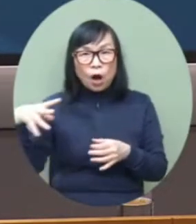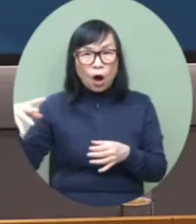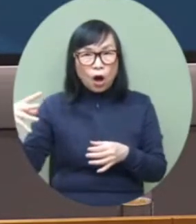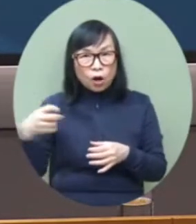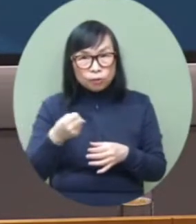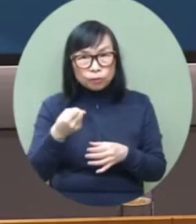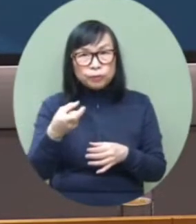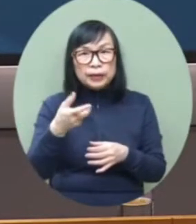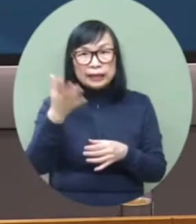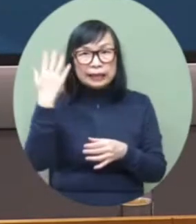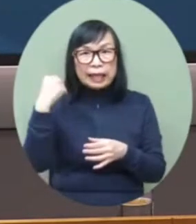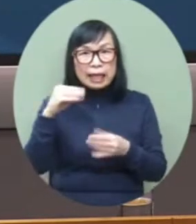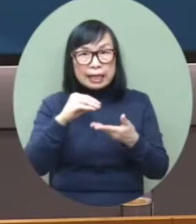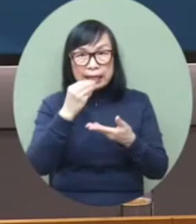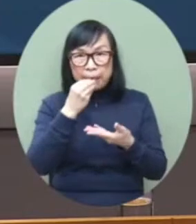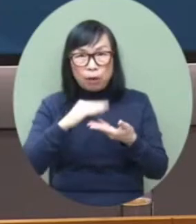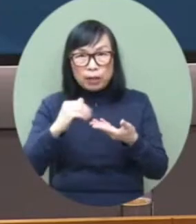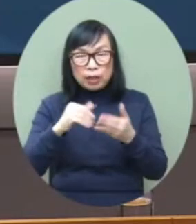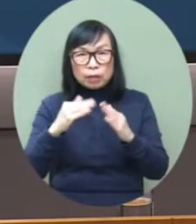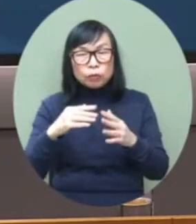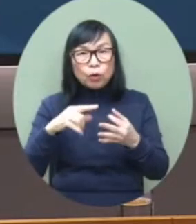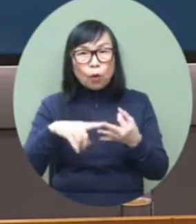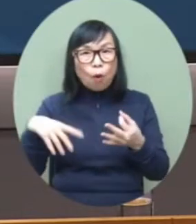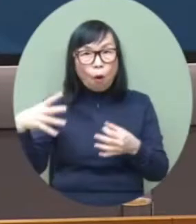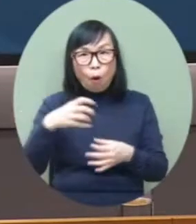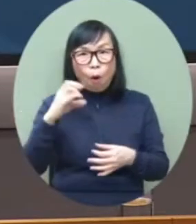So the CE had announced earlier that